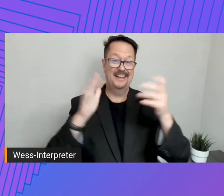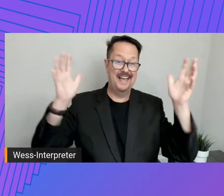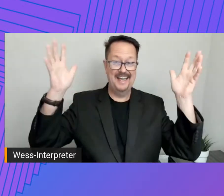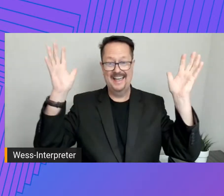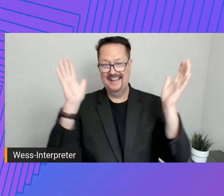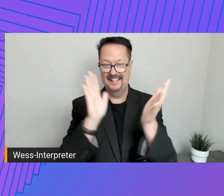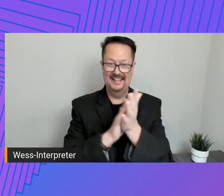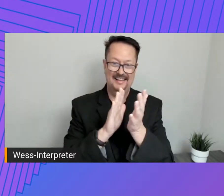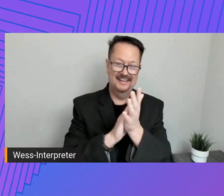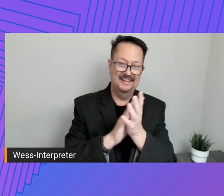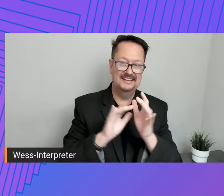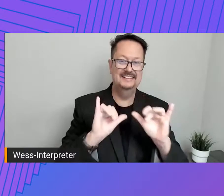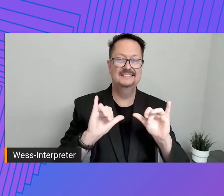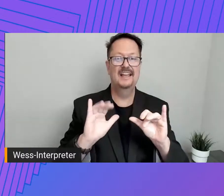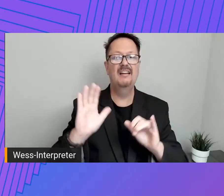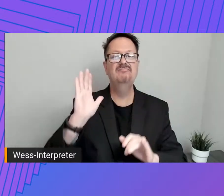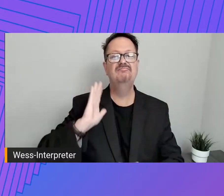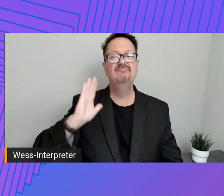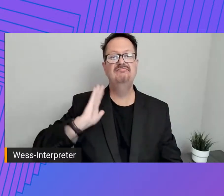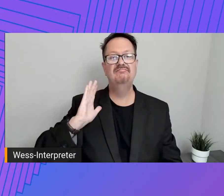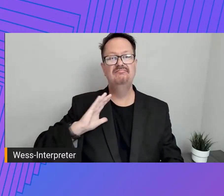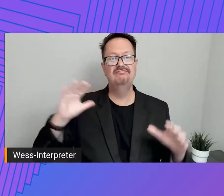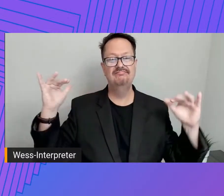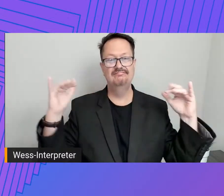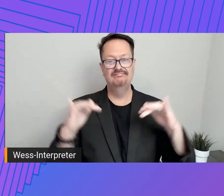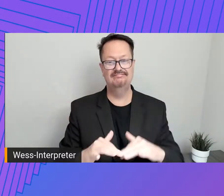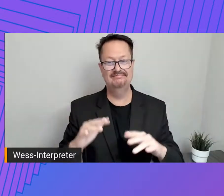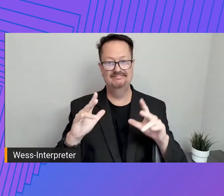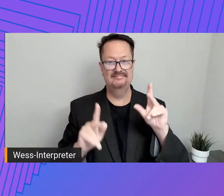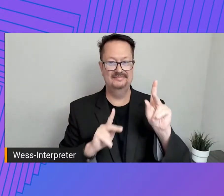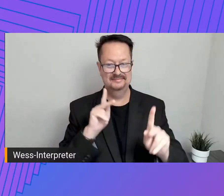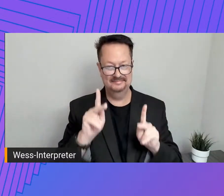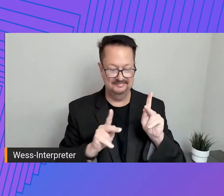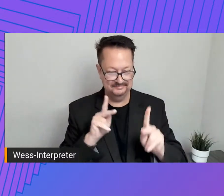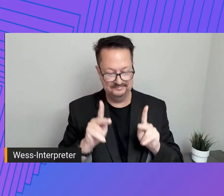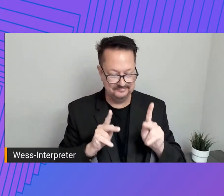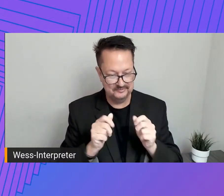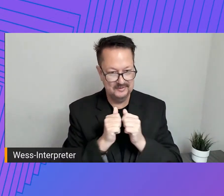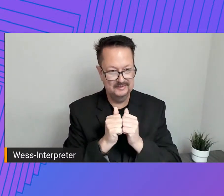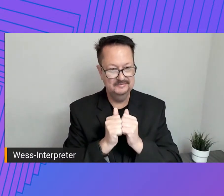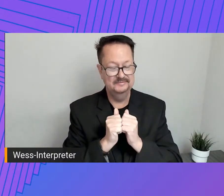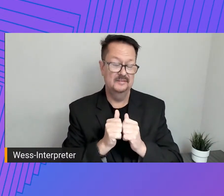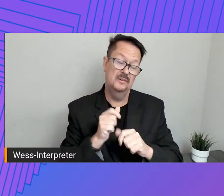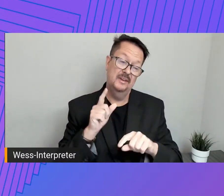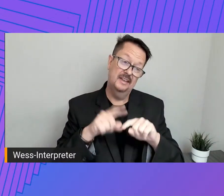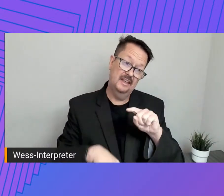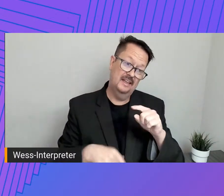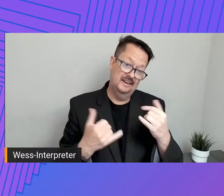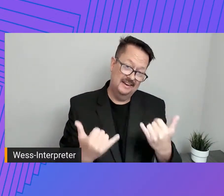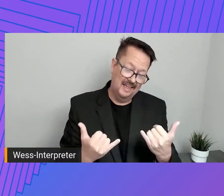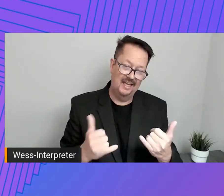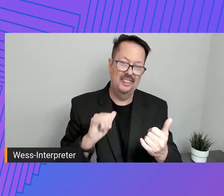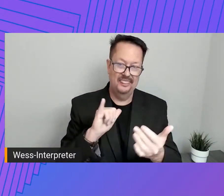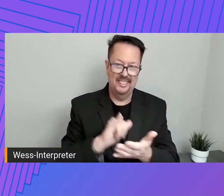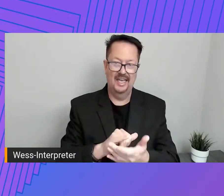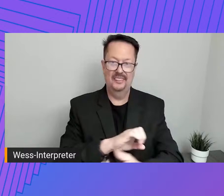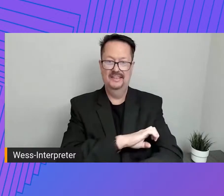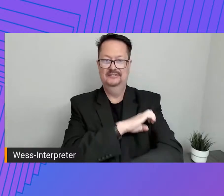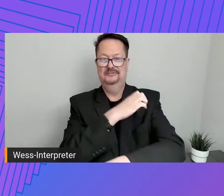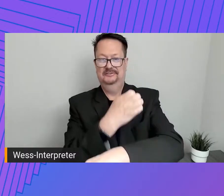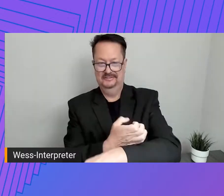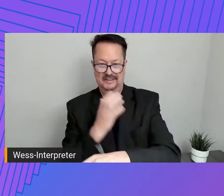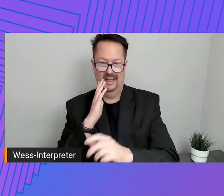applauding, just like we all used to do when we were in person. And even though we can't be all together right now, that's the energy I'm definitely going to take into